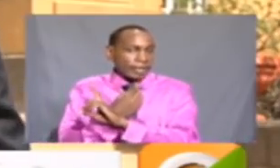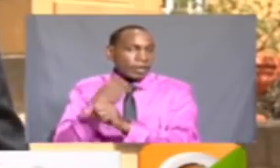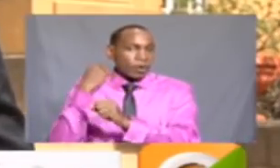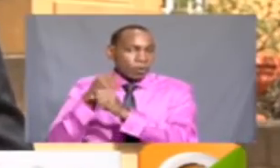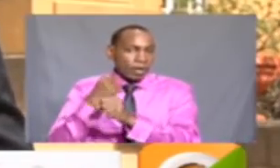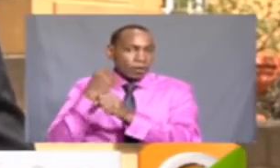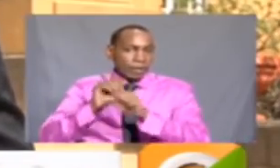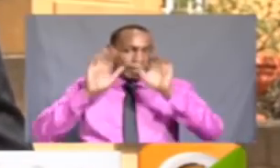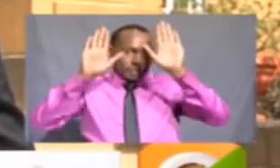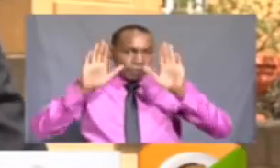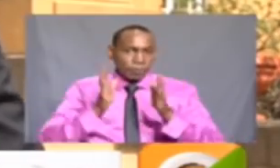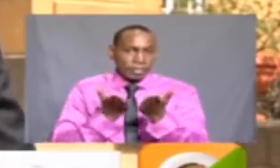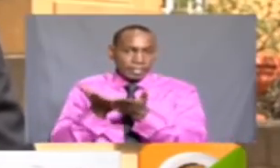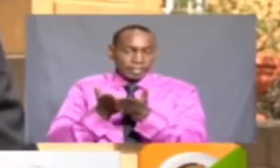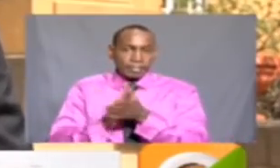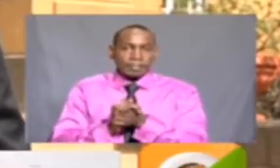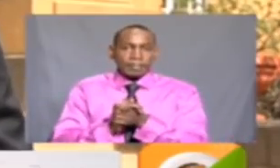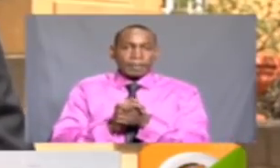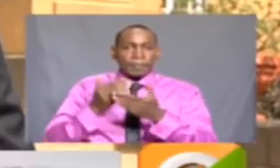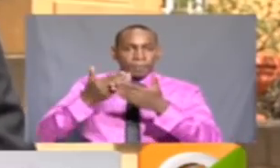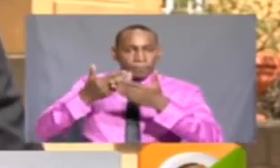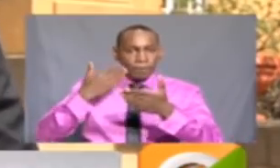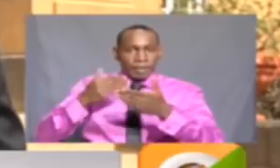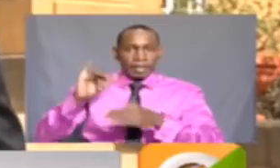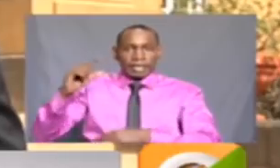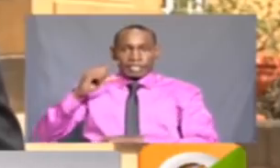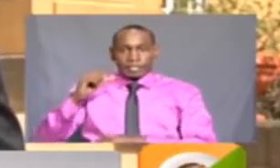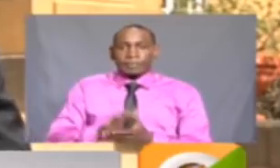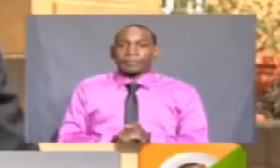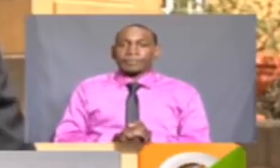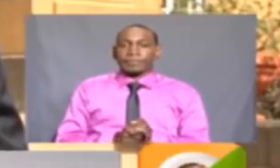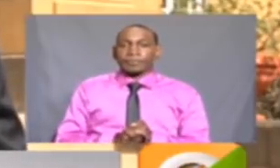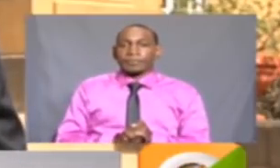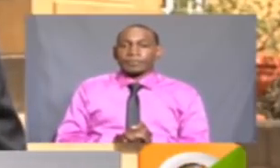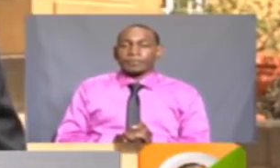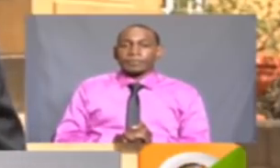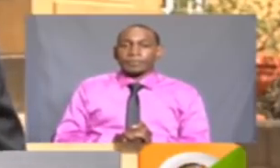critical service from his predecessors. Hassan Mugambi, Citizen TV.